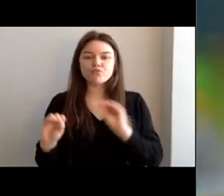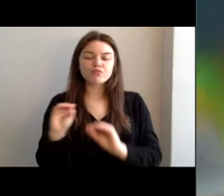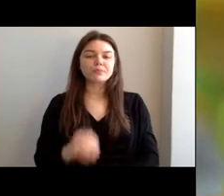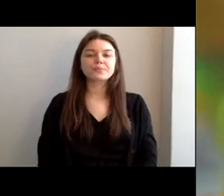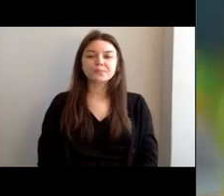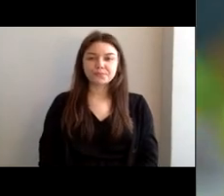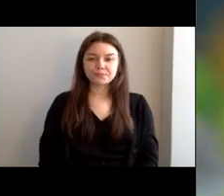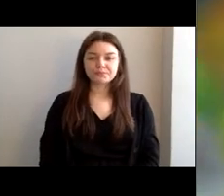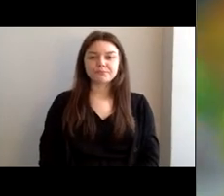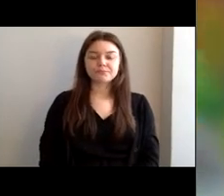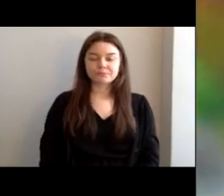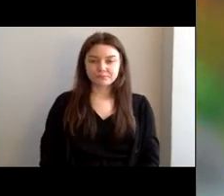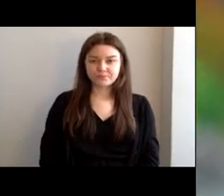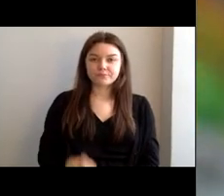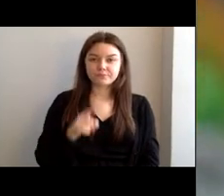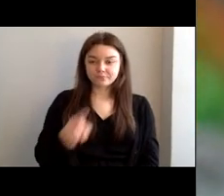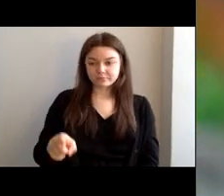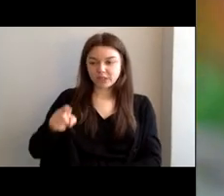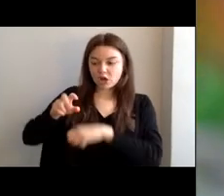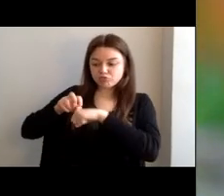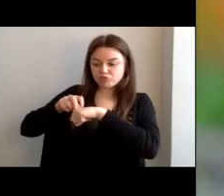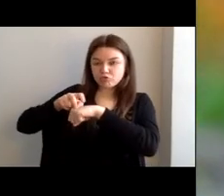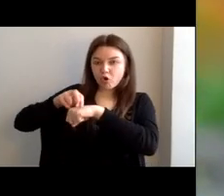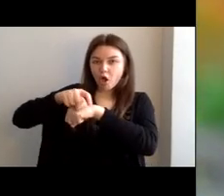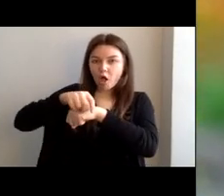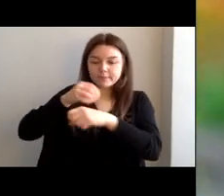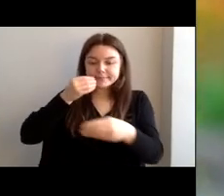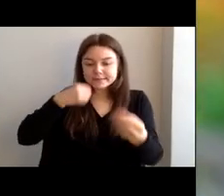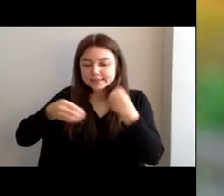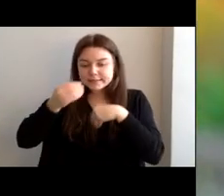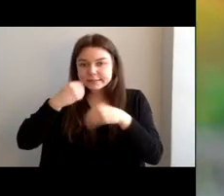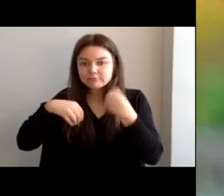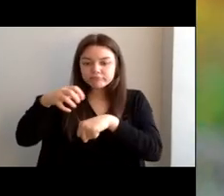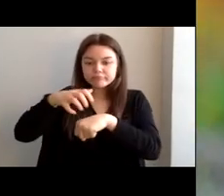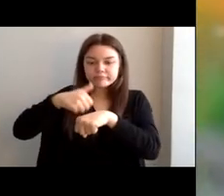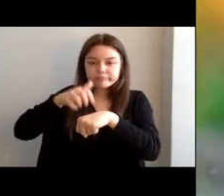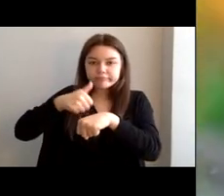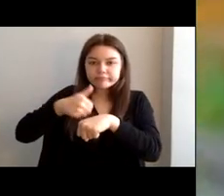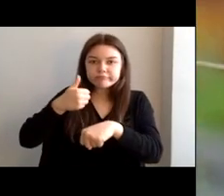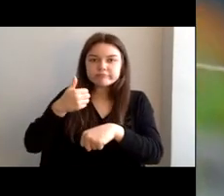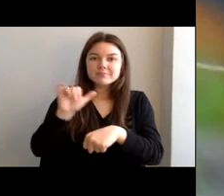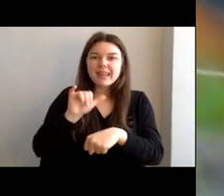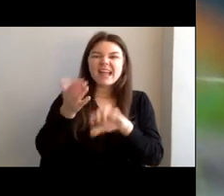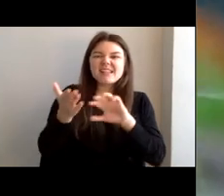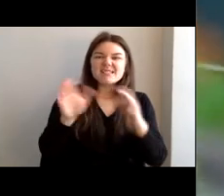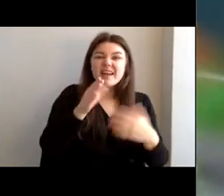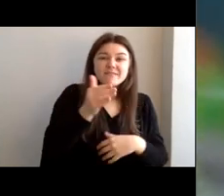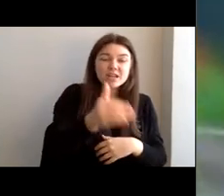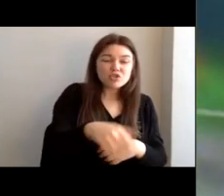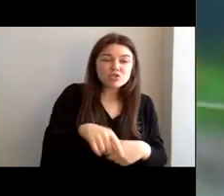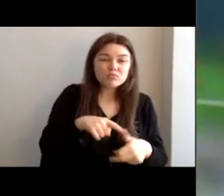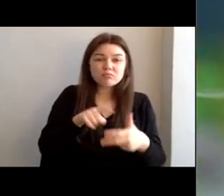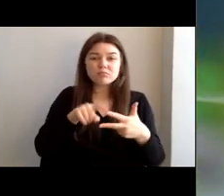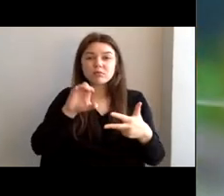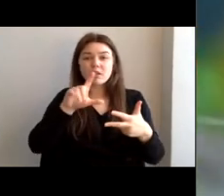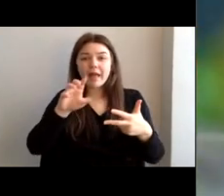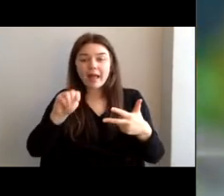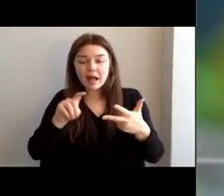are scavengers crawling on the ocean floor, eating organic matter they find, like dead fish, clams,